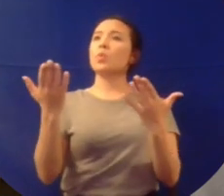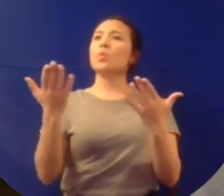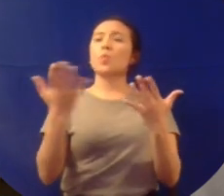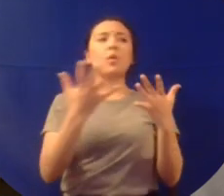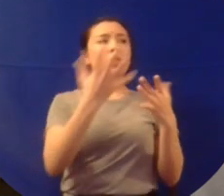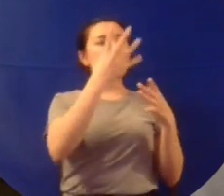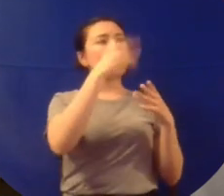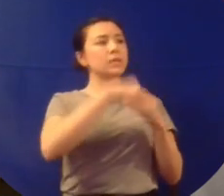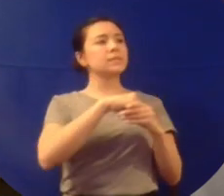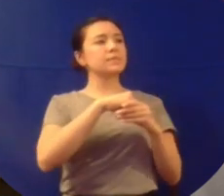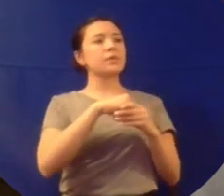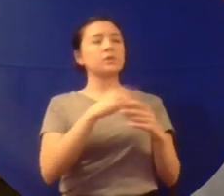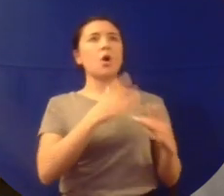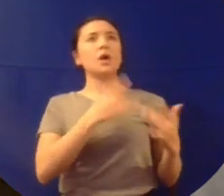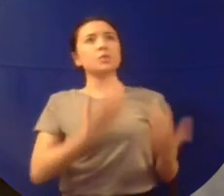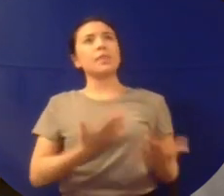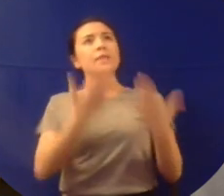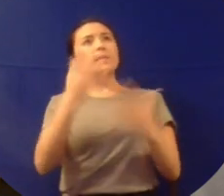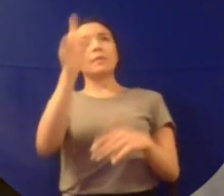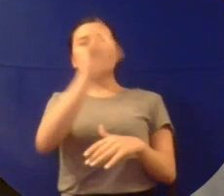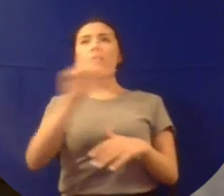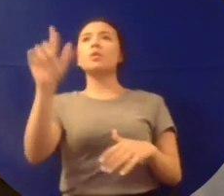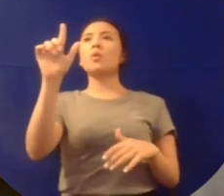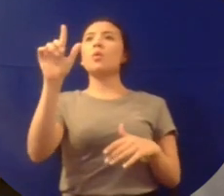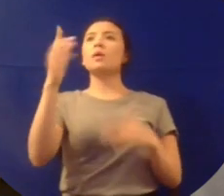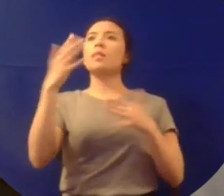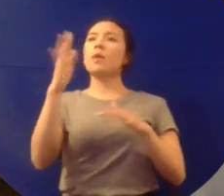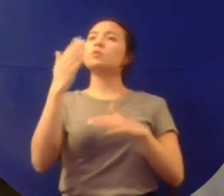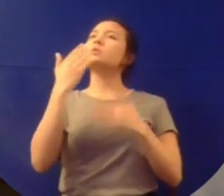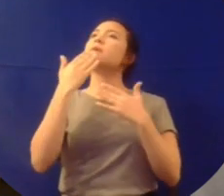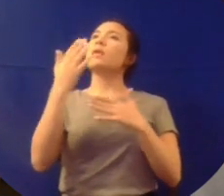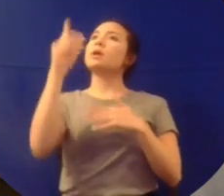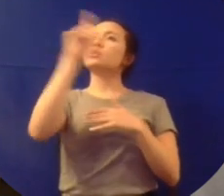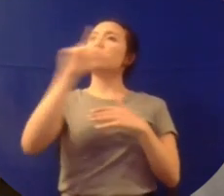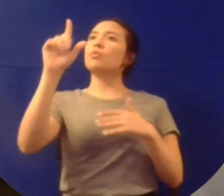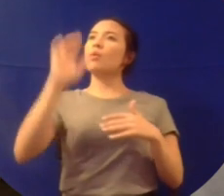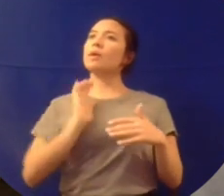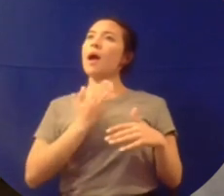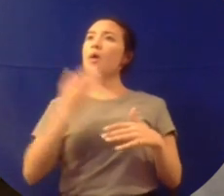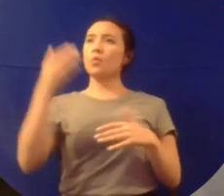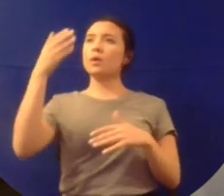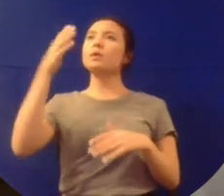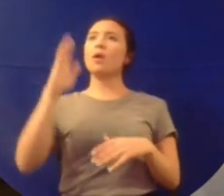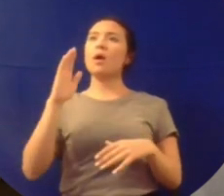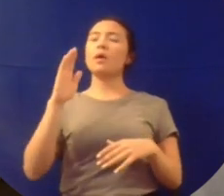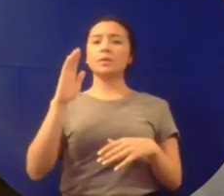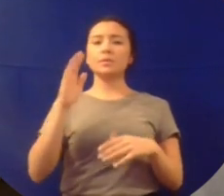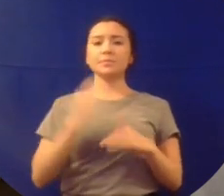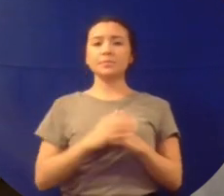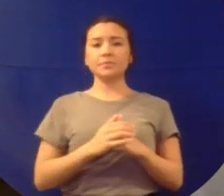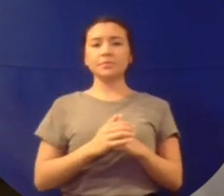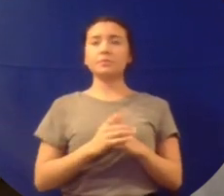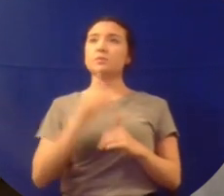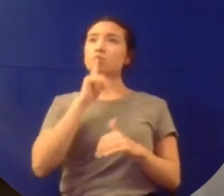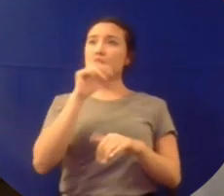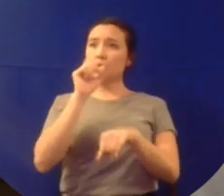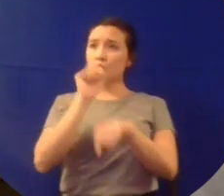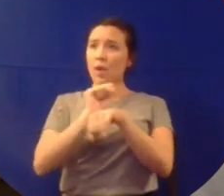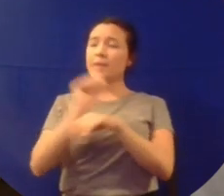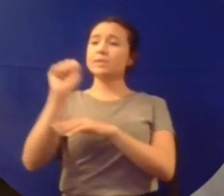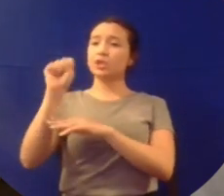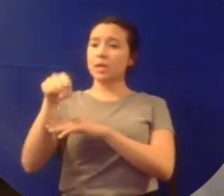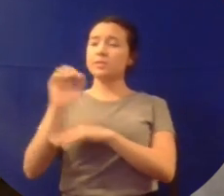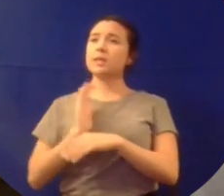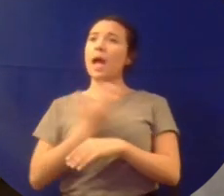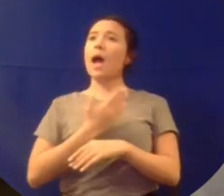Amen. The Lord be with you. And with your spirit. Lift up your hearts. We lift them up to the Lord. Let us give thanks to the Lord our God. It